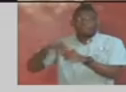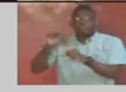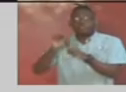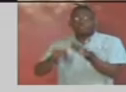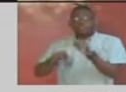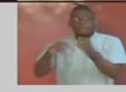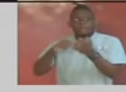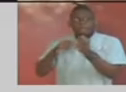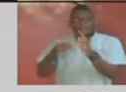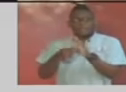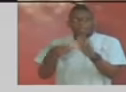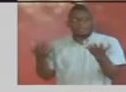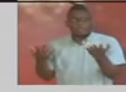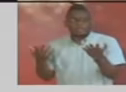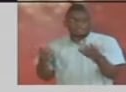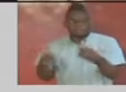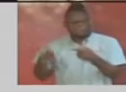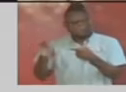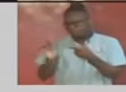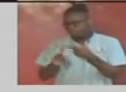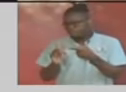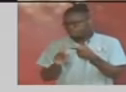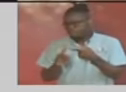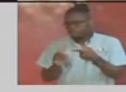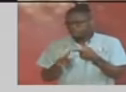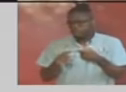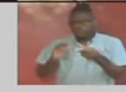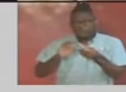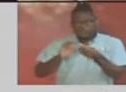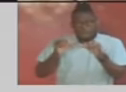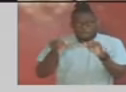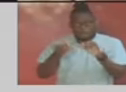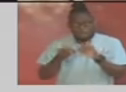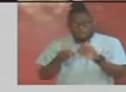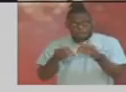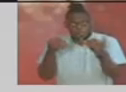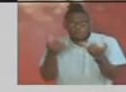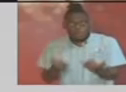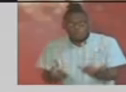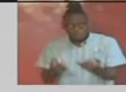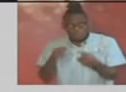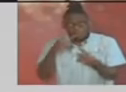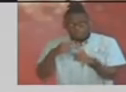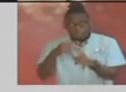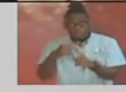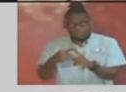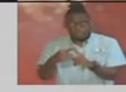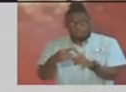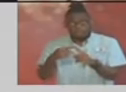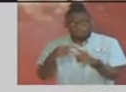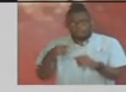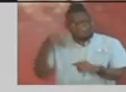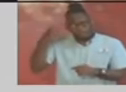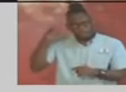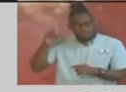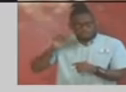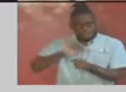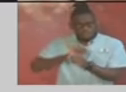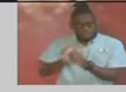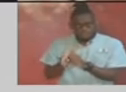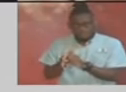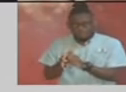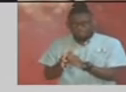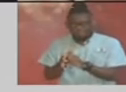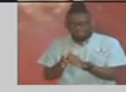One, the numbers that we are seeing, the viral level in the country with regards to COVID-19 seems to be sufficiently